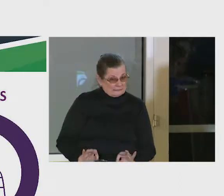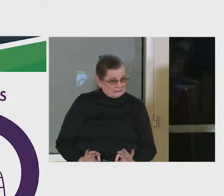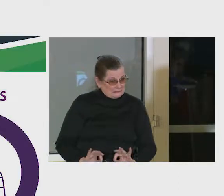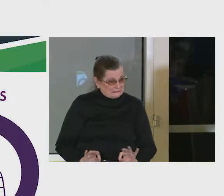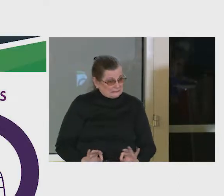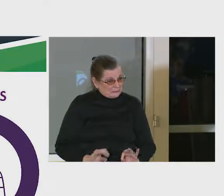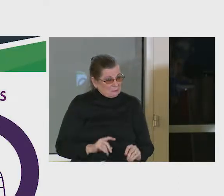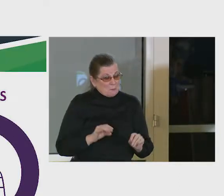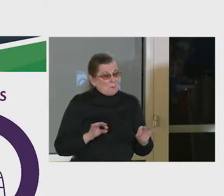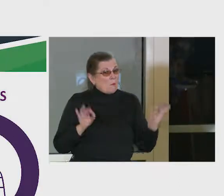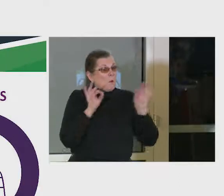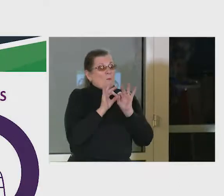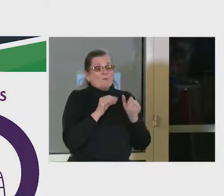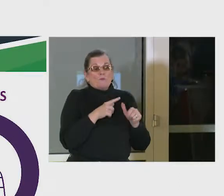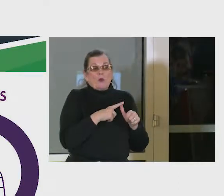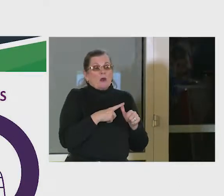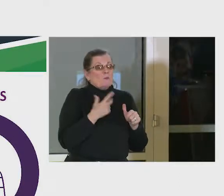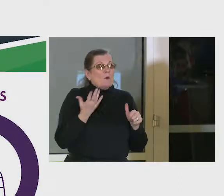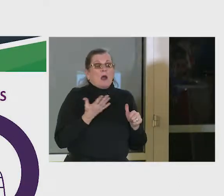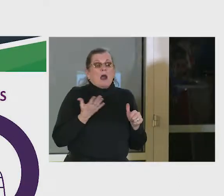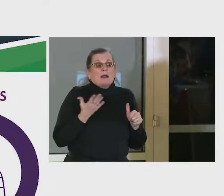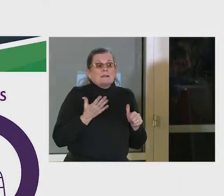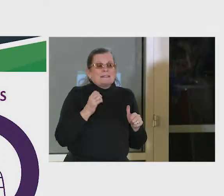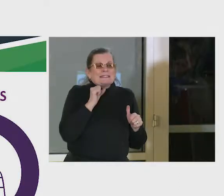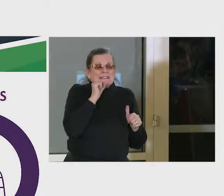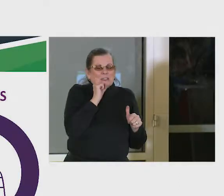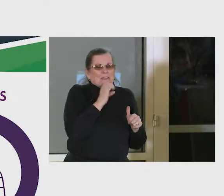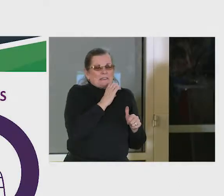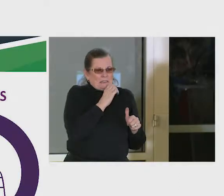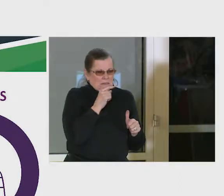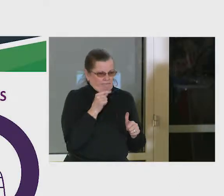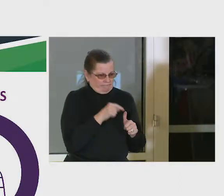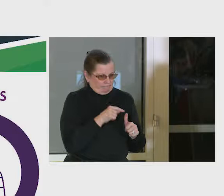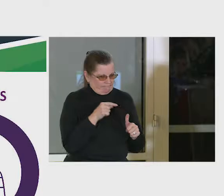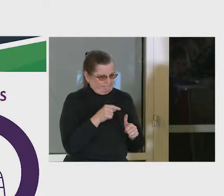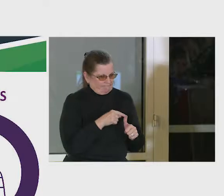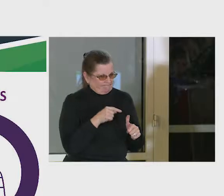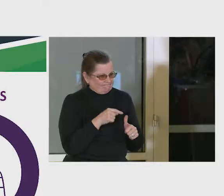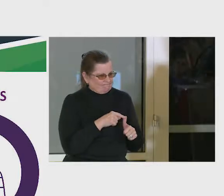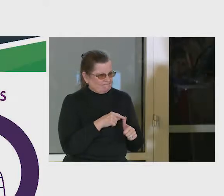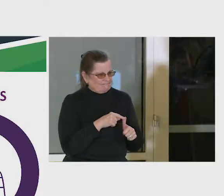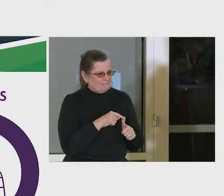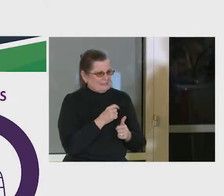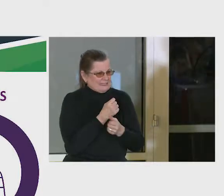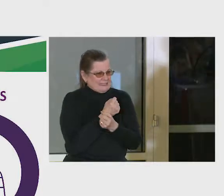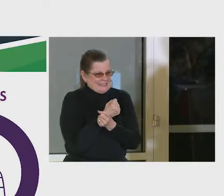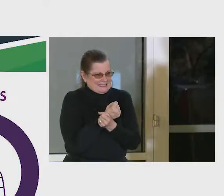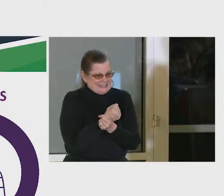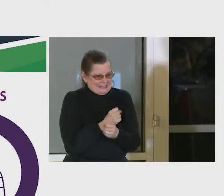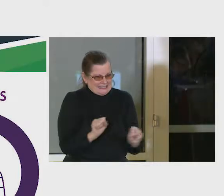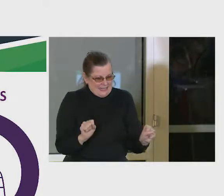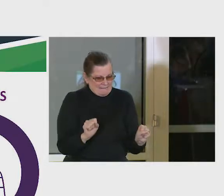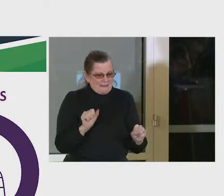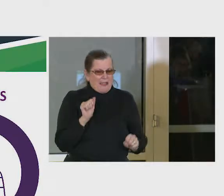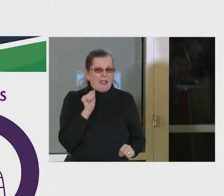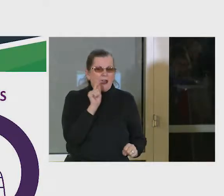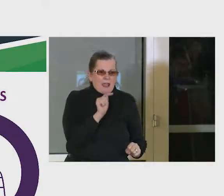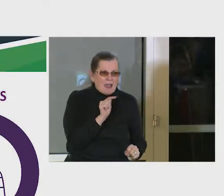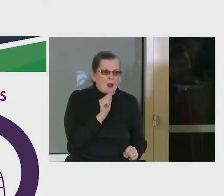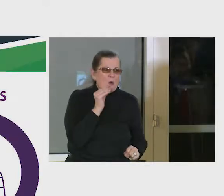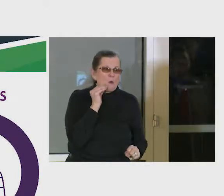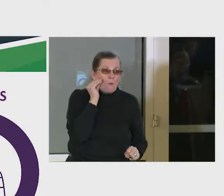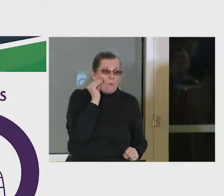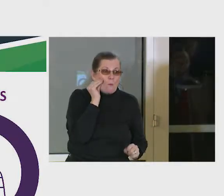focus on our seniors. The Safe at Home program allows our seniors to age in place and have adaptations to their homes so they can stay